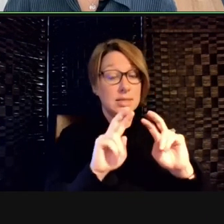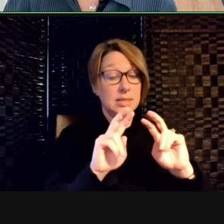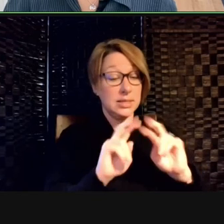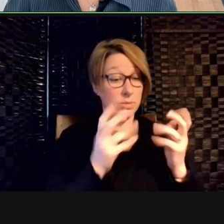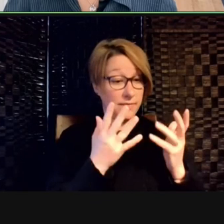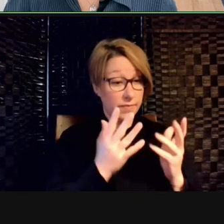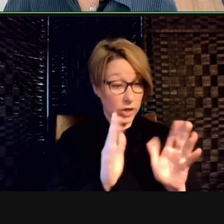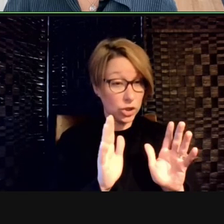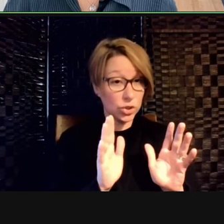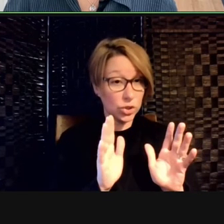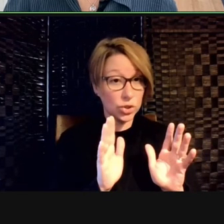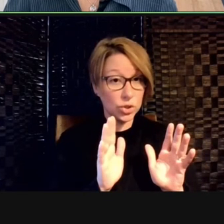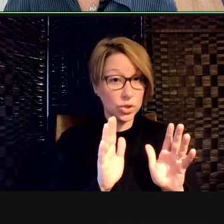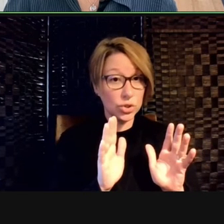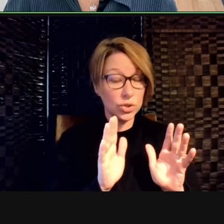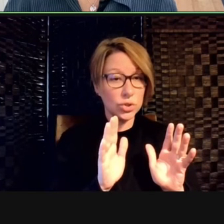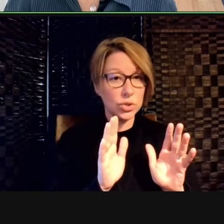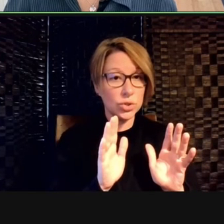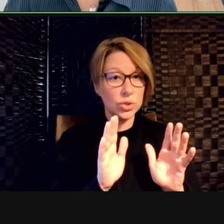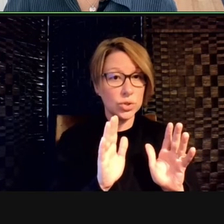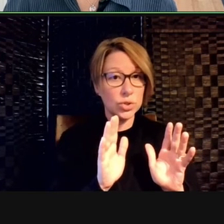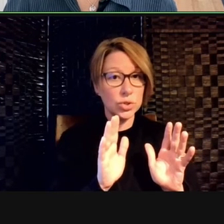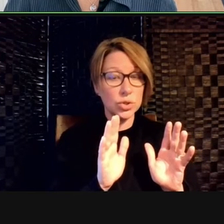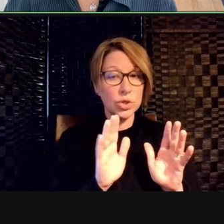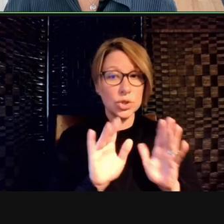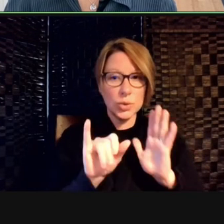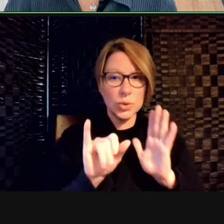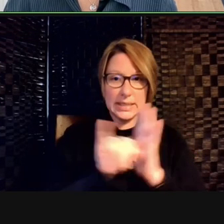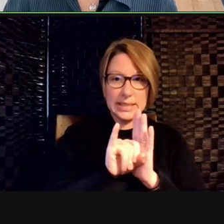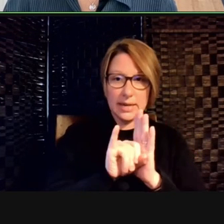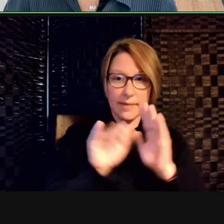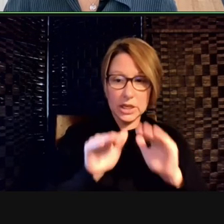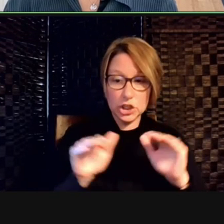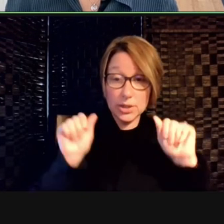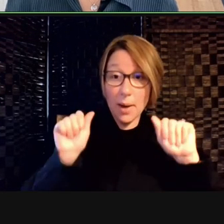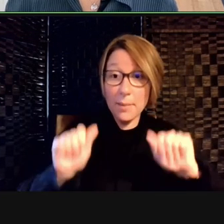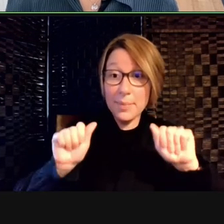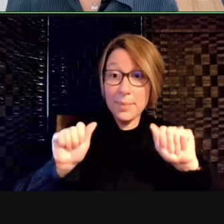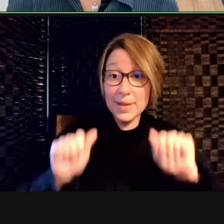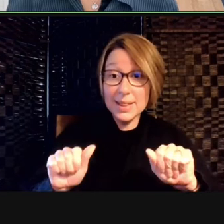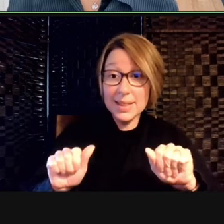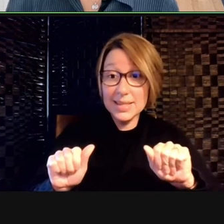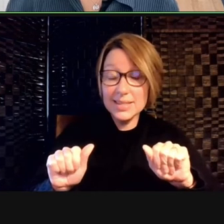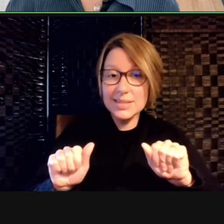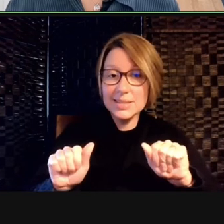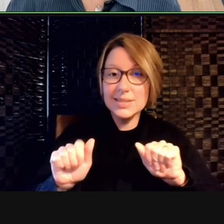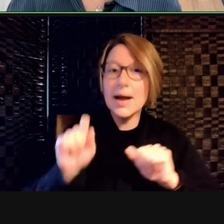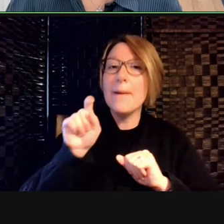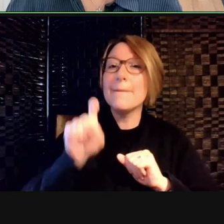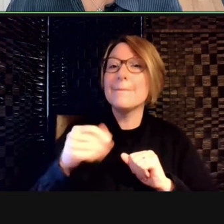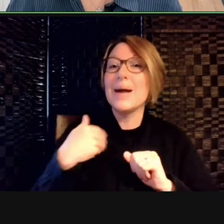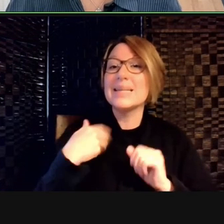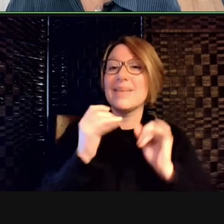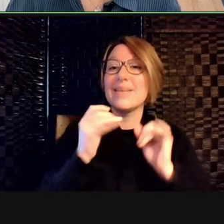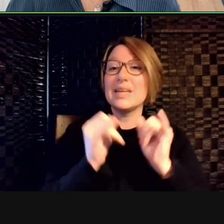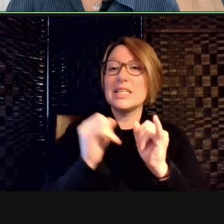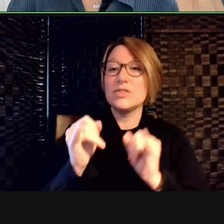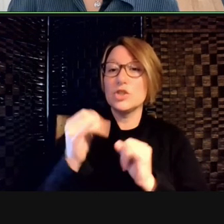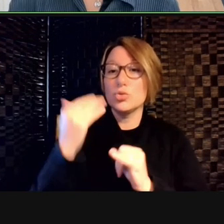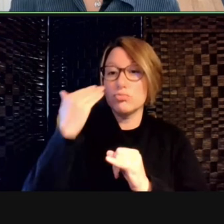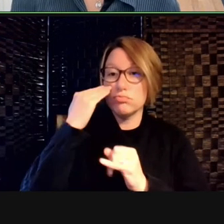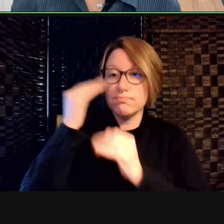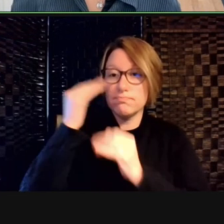identify the child's abilities or capabilities, that there should be an individual that's knowledgeable in